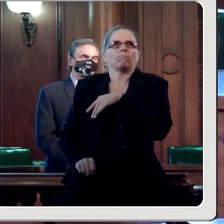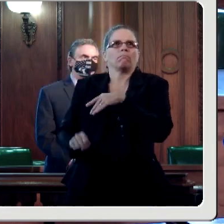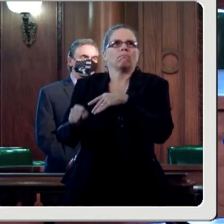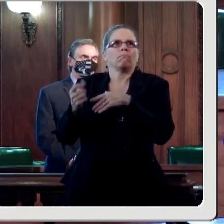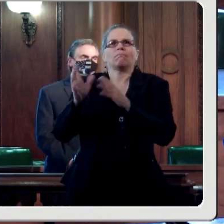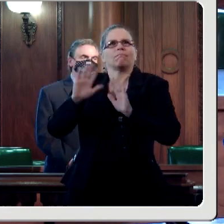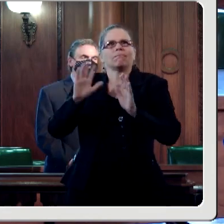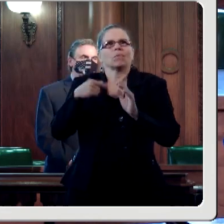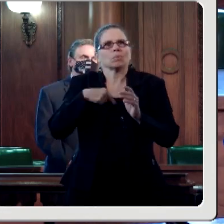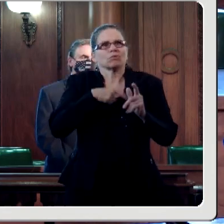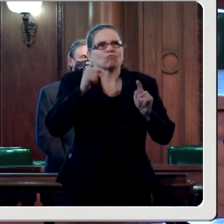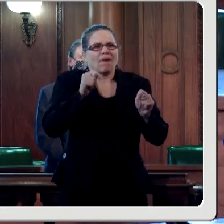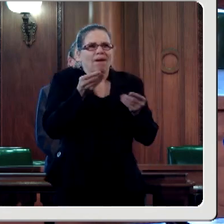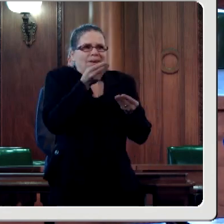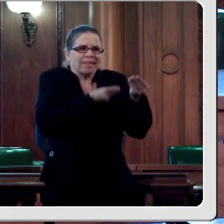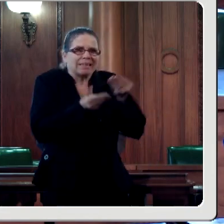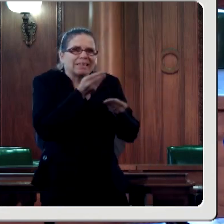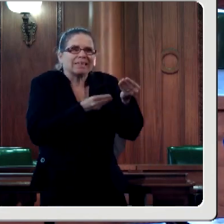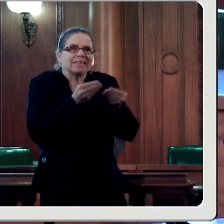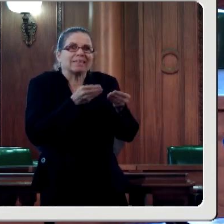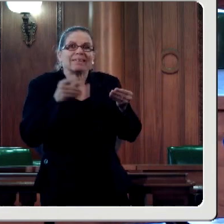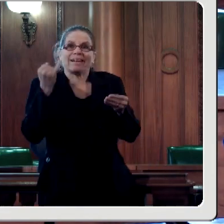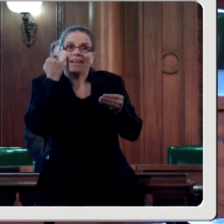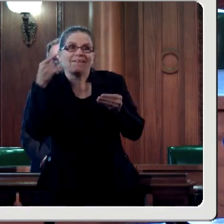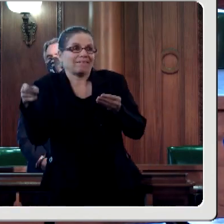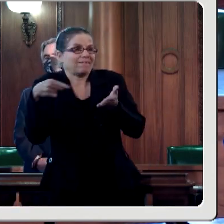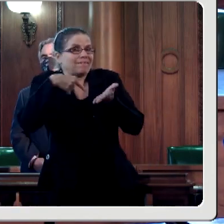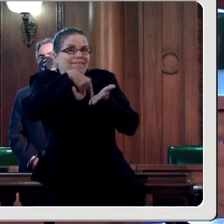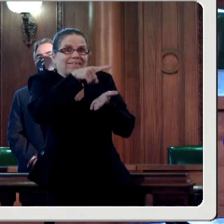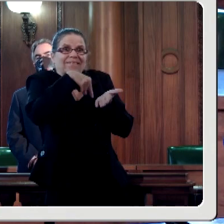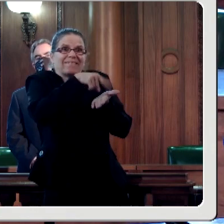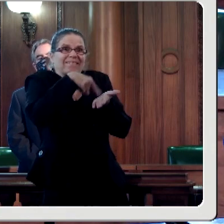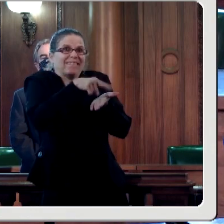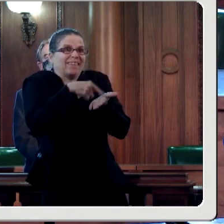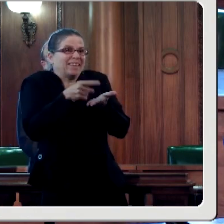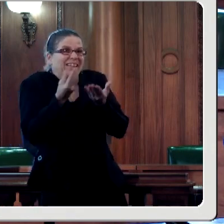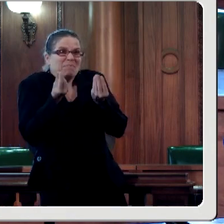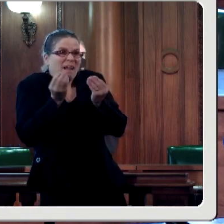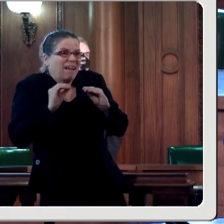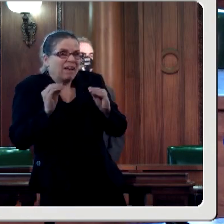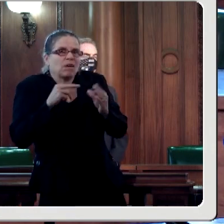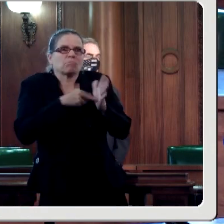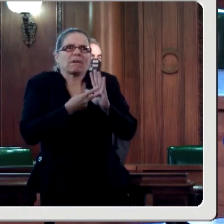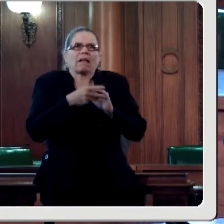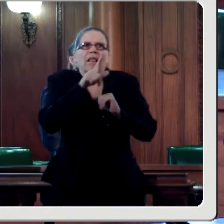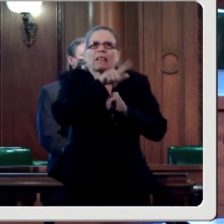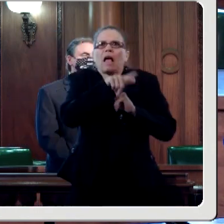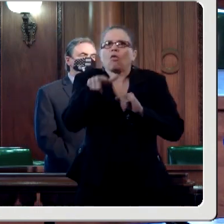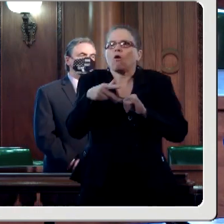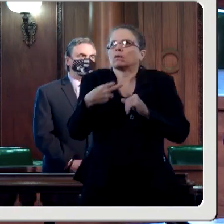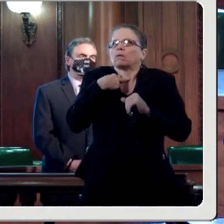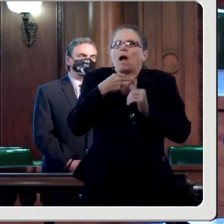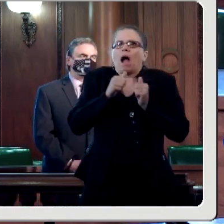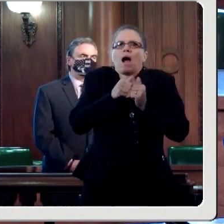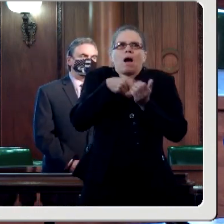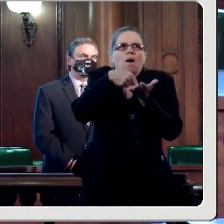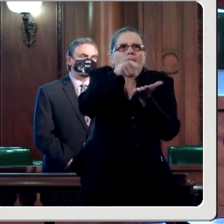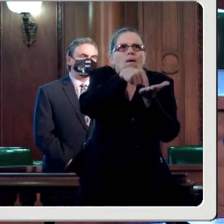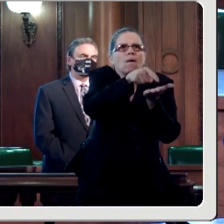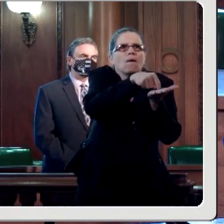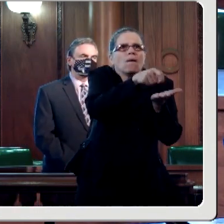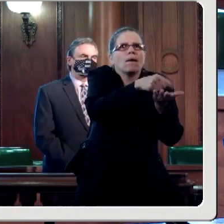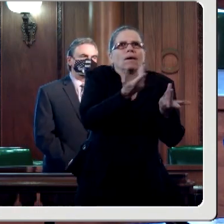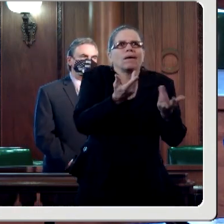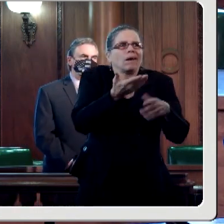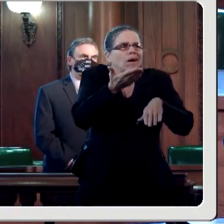then the landlord ultimately doesn't have the available resources to do the improvements, much